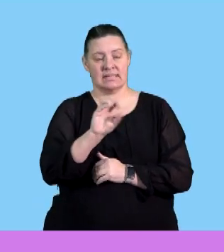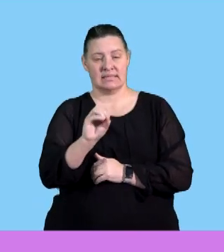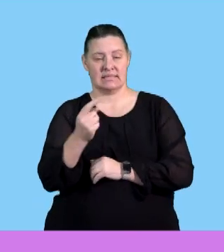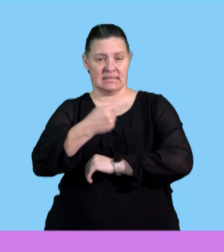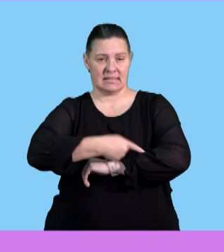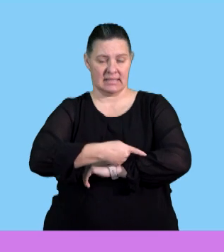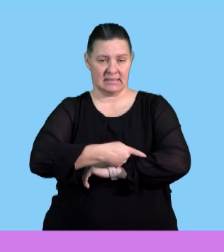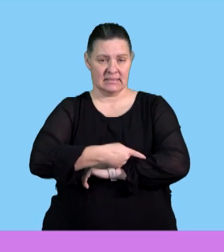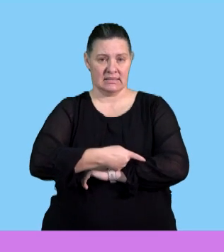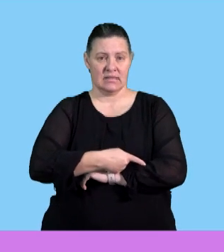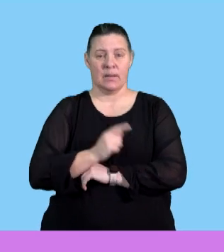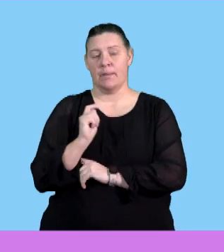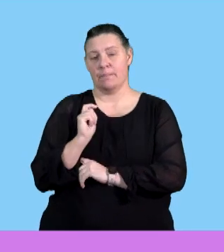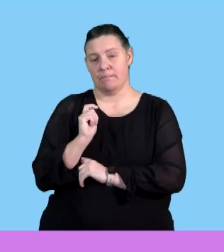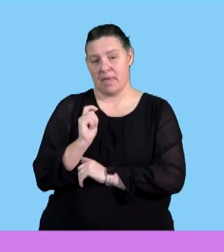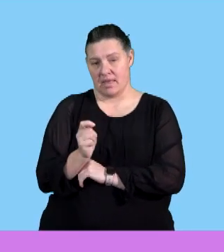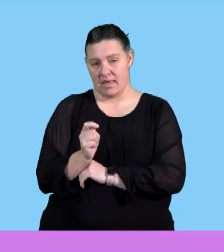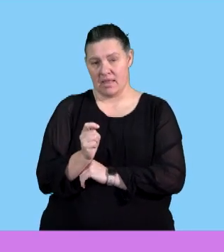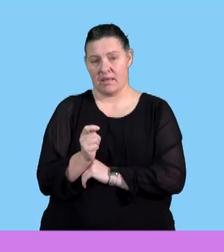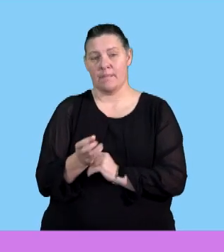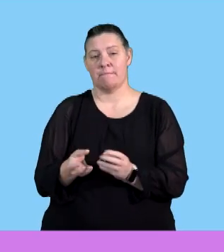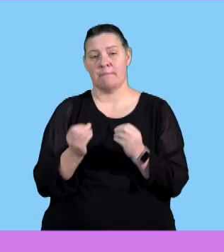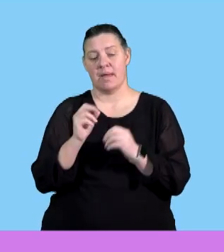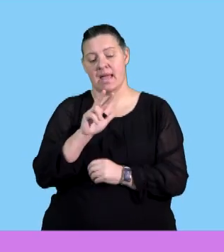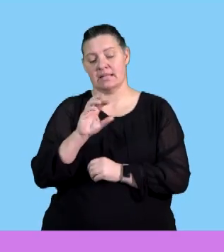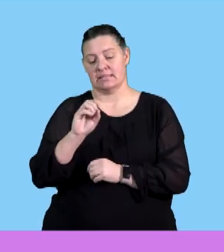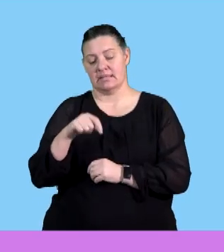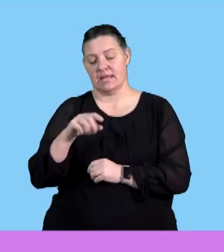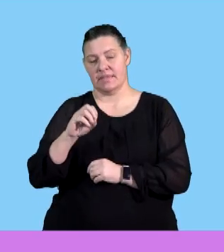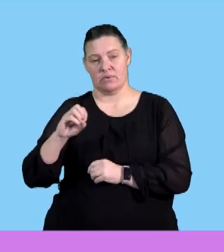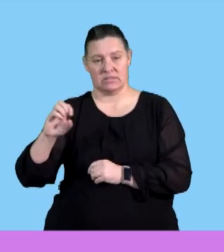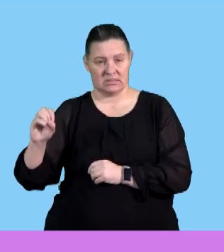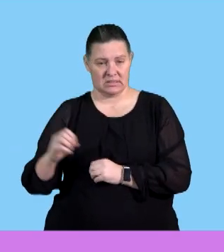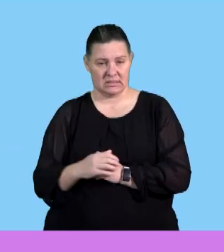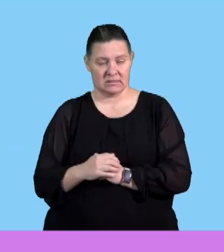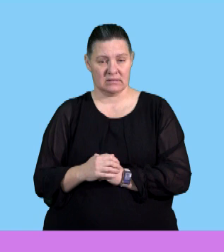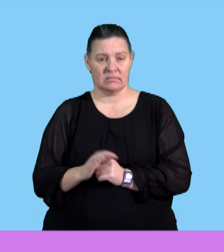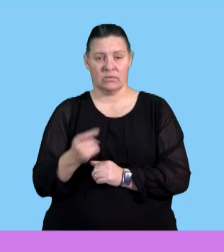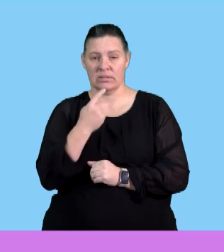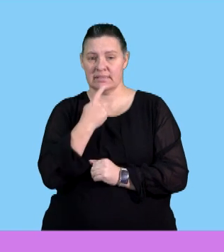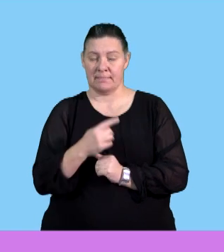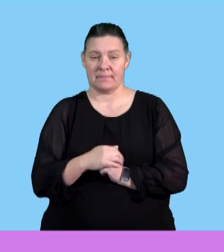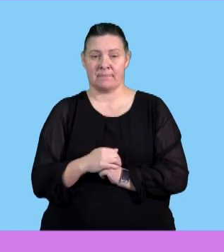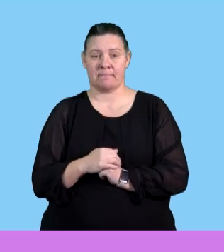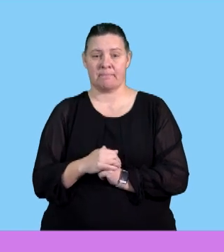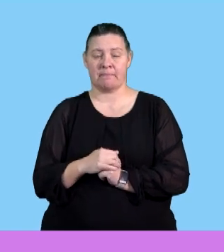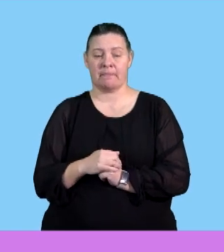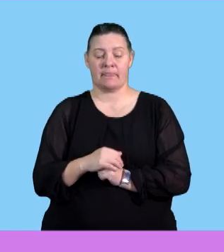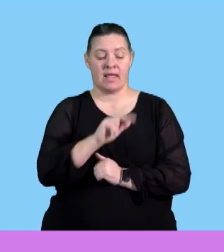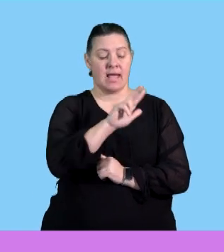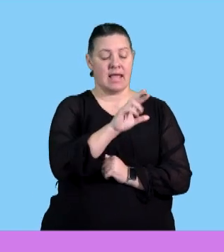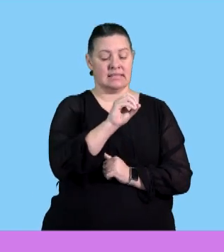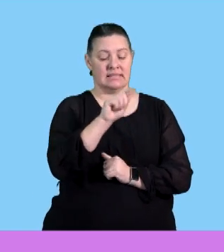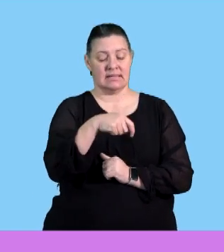480 days worth of pay in the 80,000 Rand. So therefore, we will say